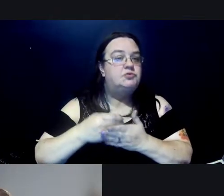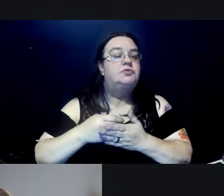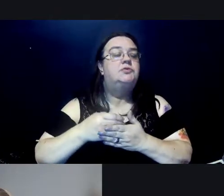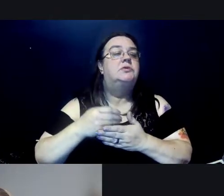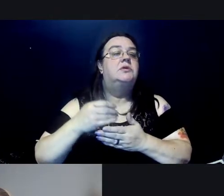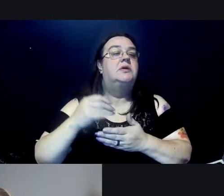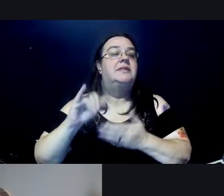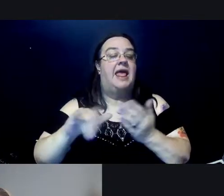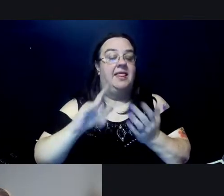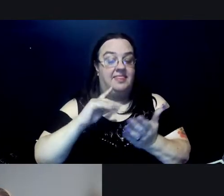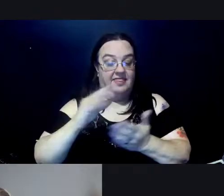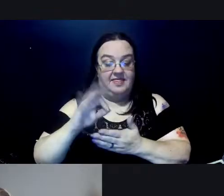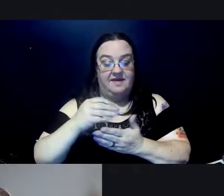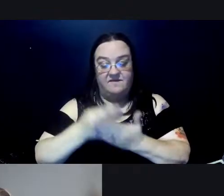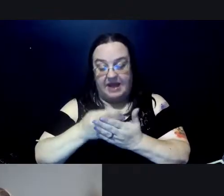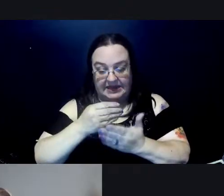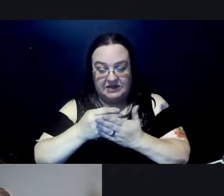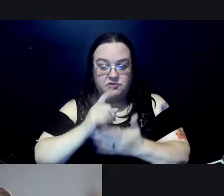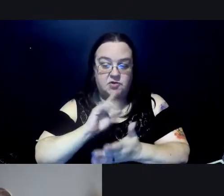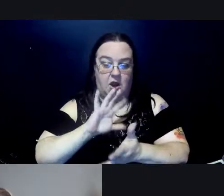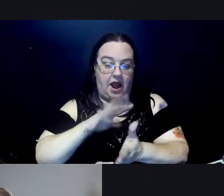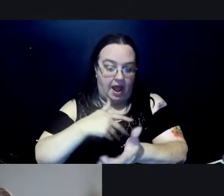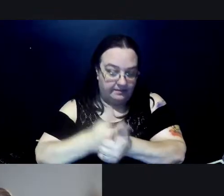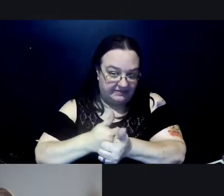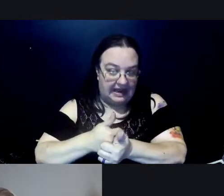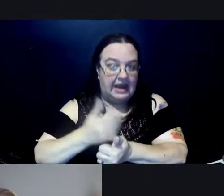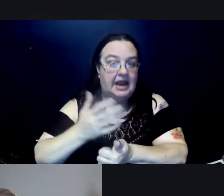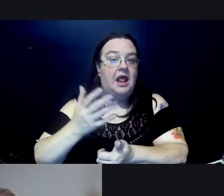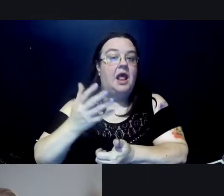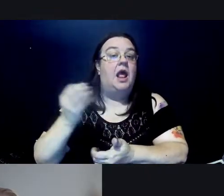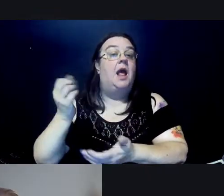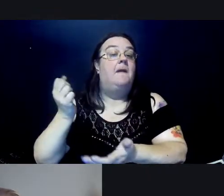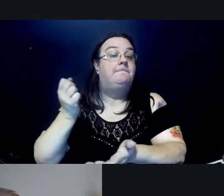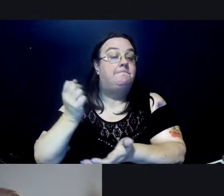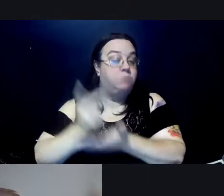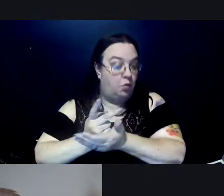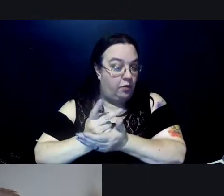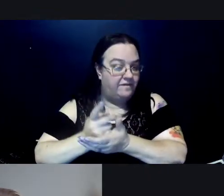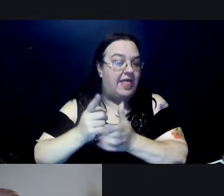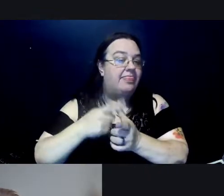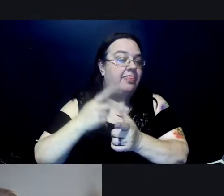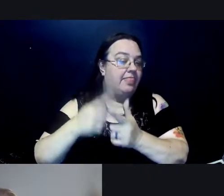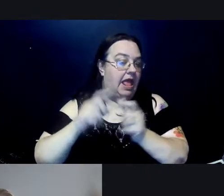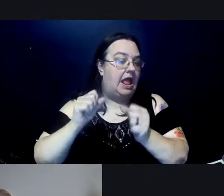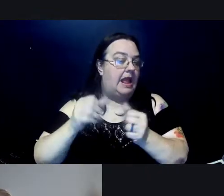updated and approved, and then we can move forward.